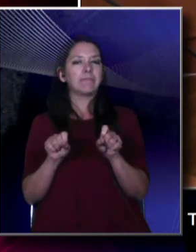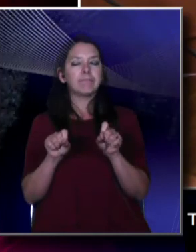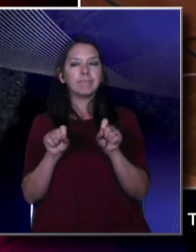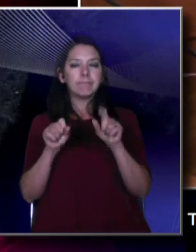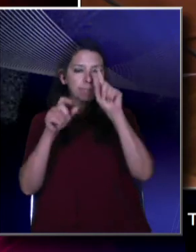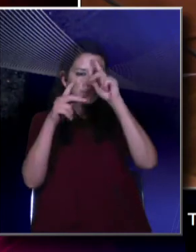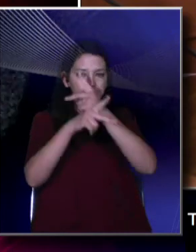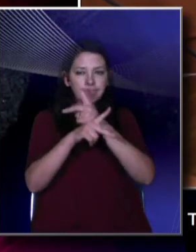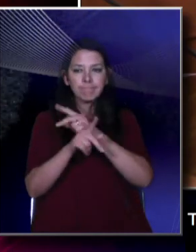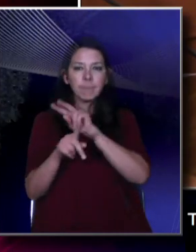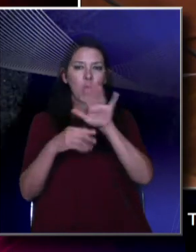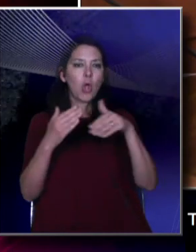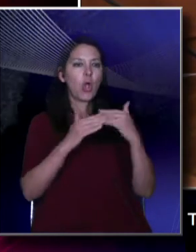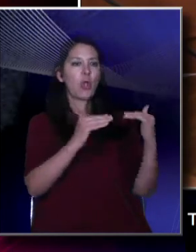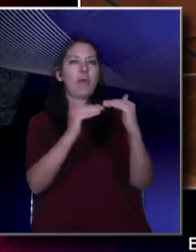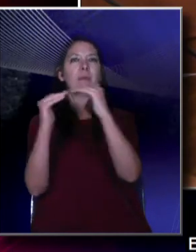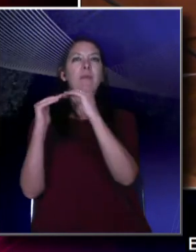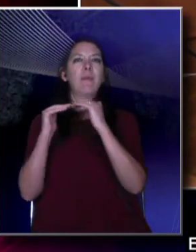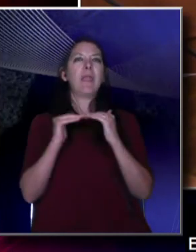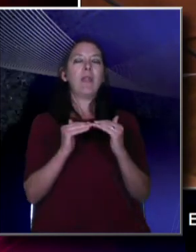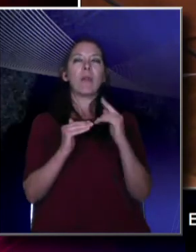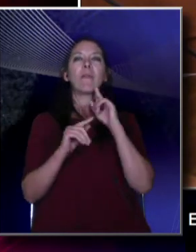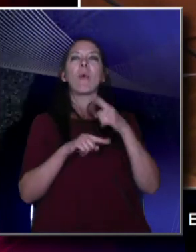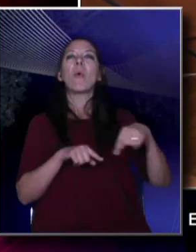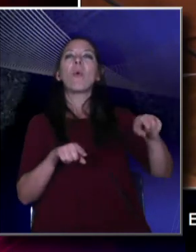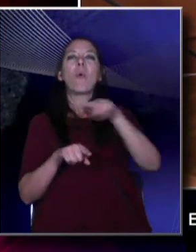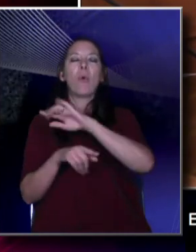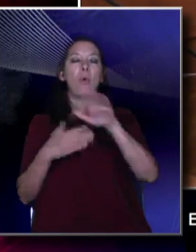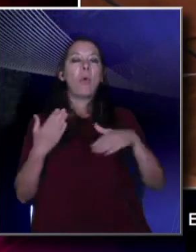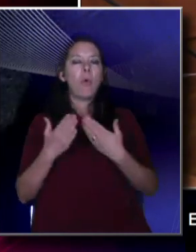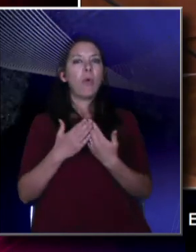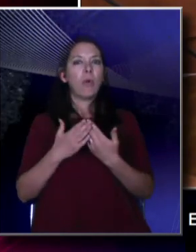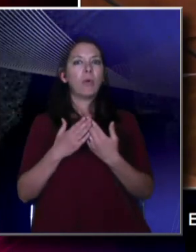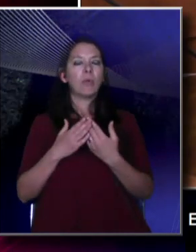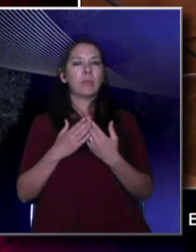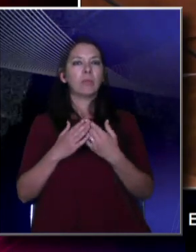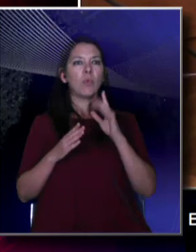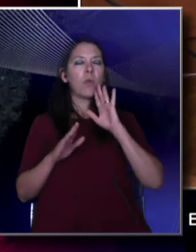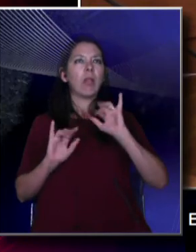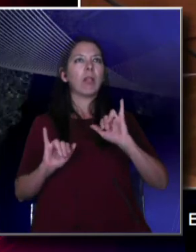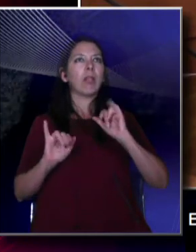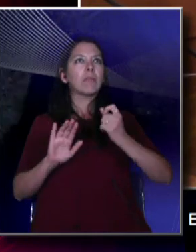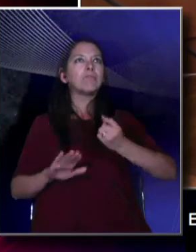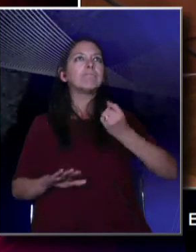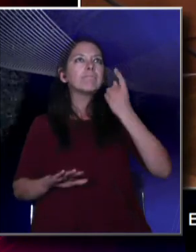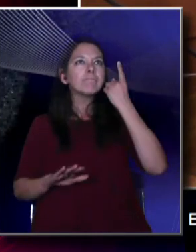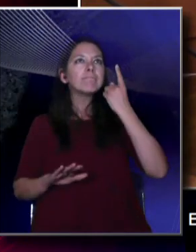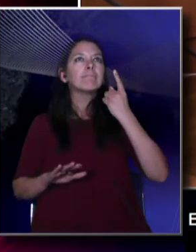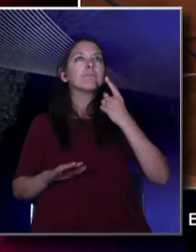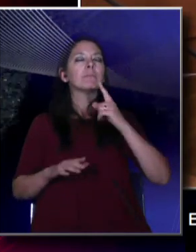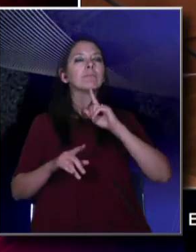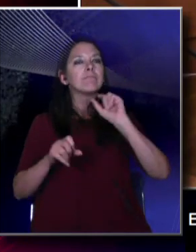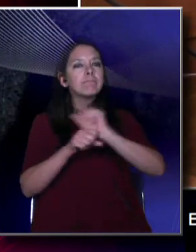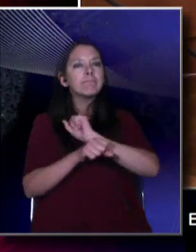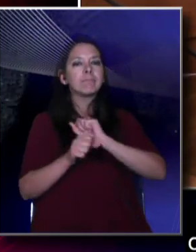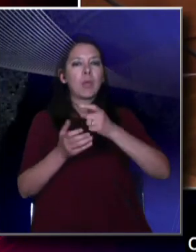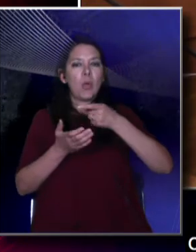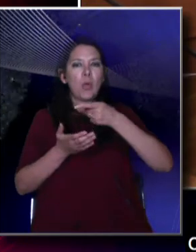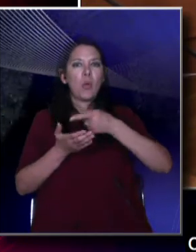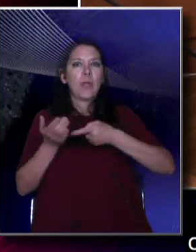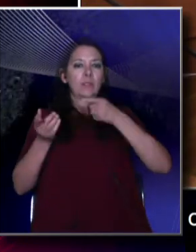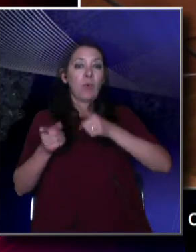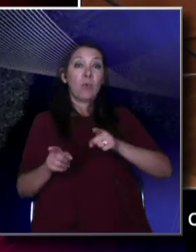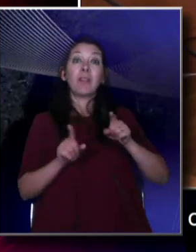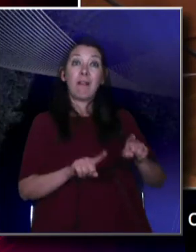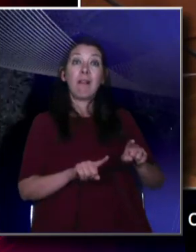bipartisan way that everybody will be able to see what is truly clearly going on here. And I want to